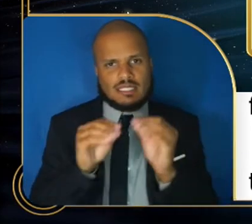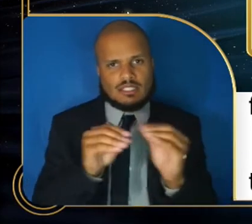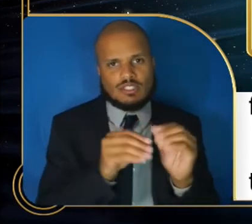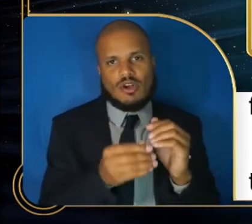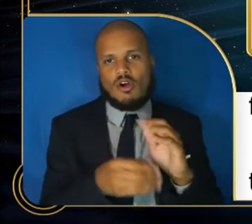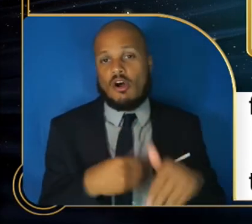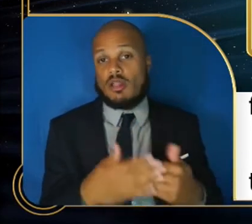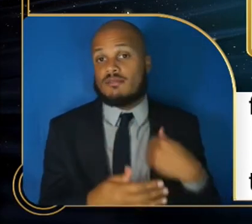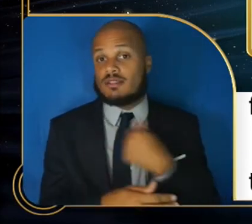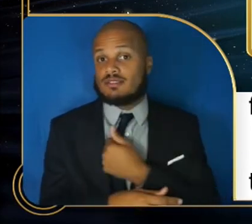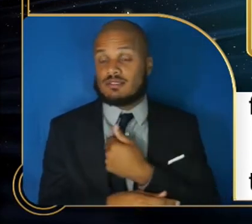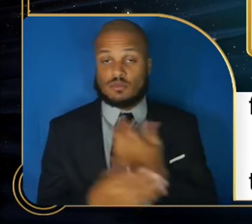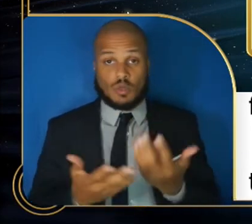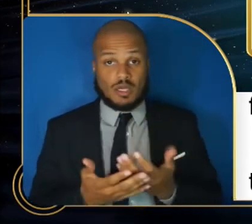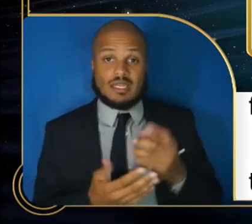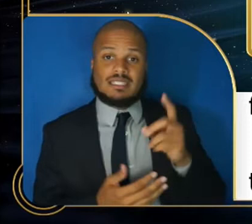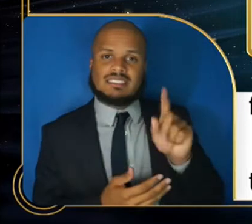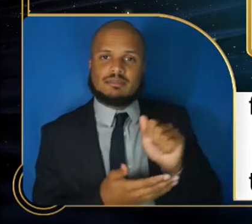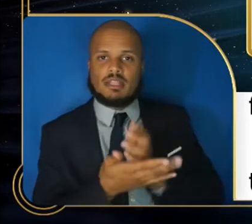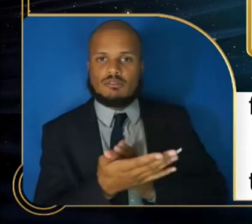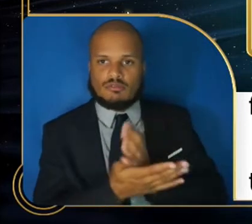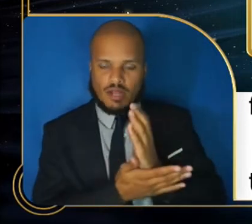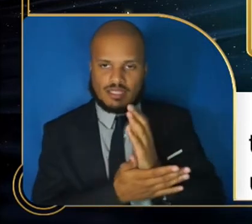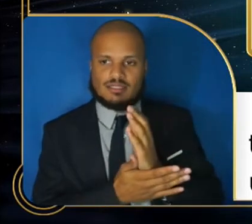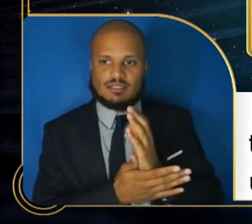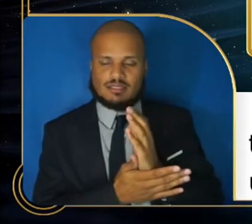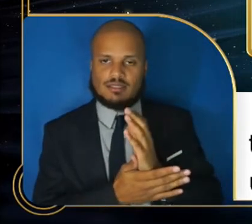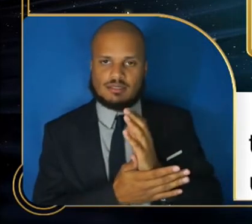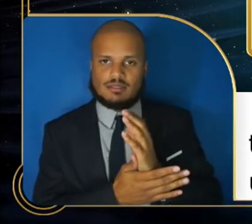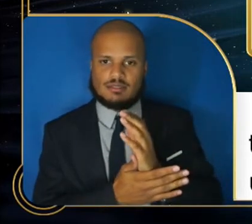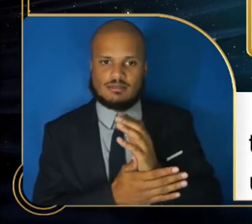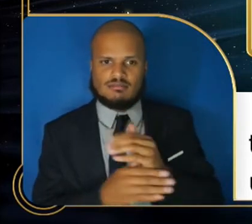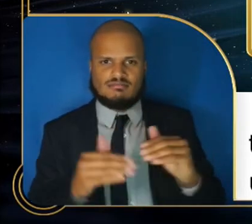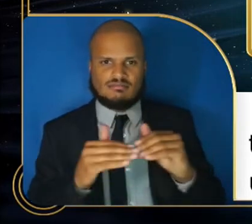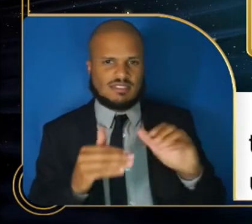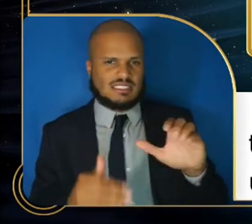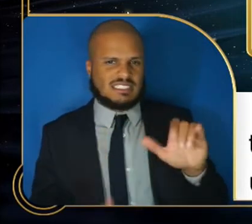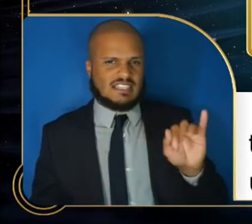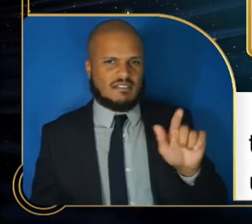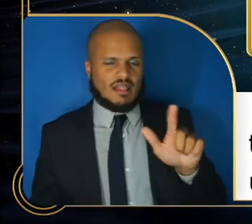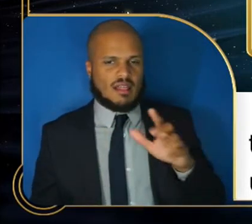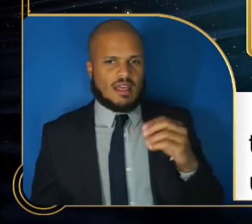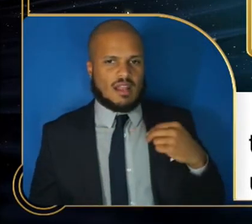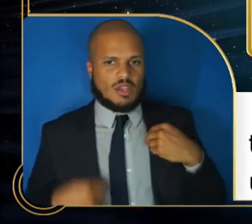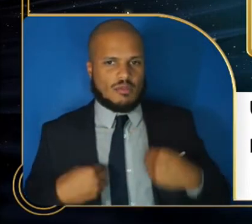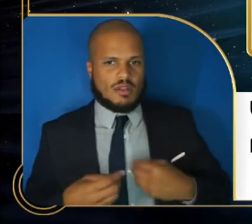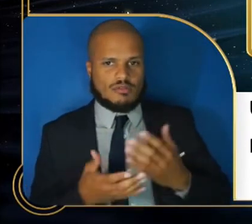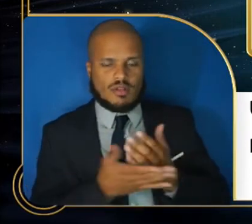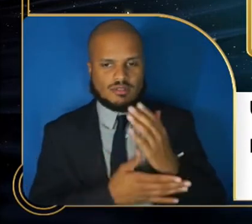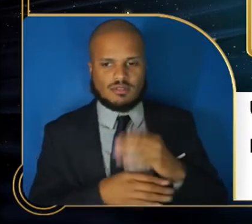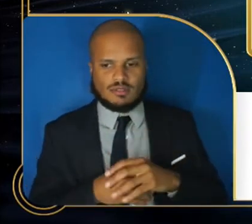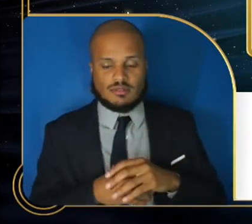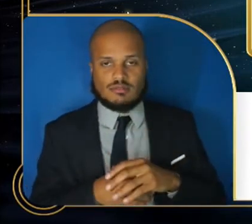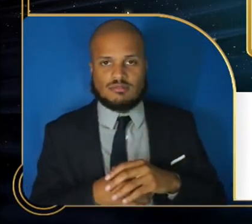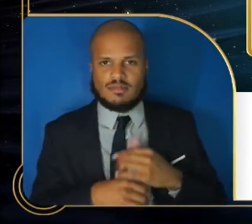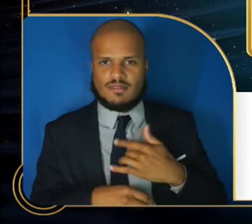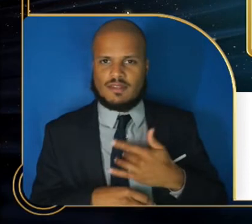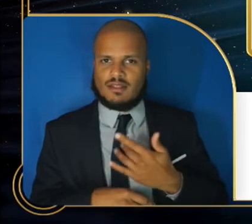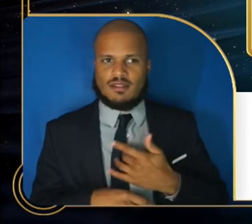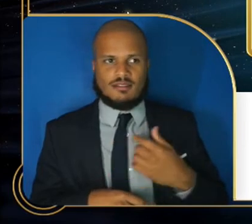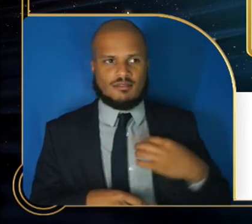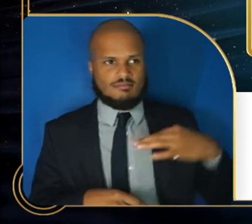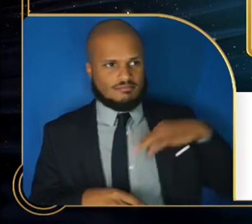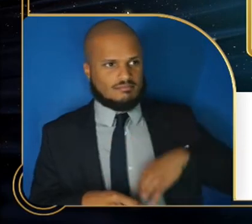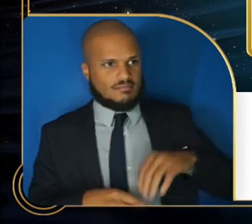that disability rights are indeed civil and human rights. Now, it's a privilege to be with all of you for